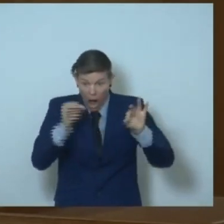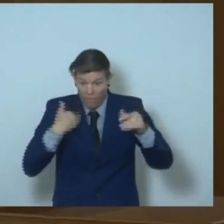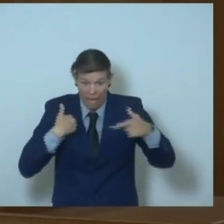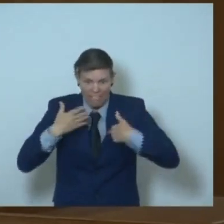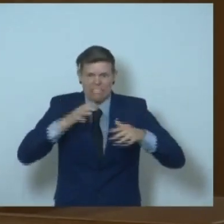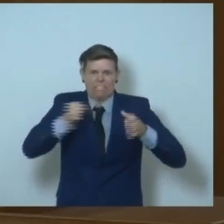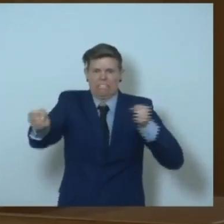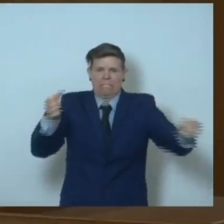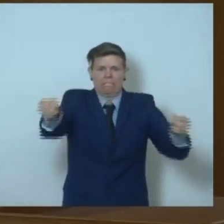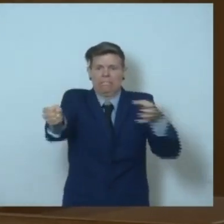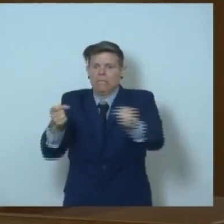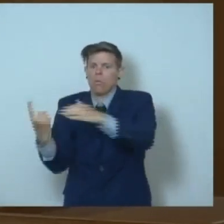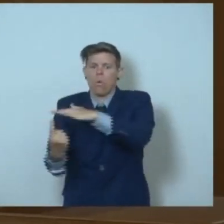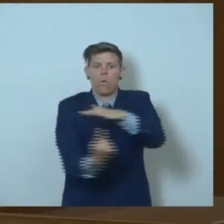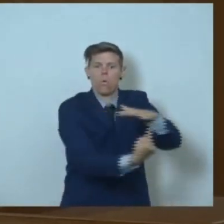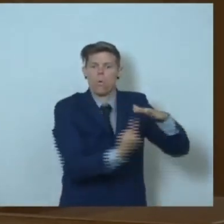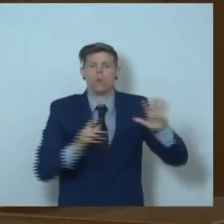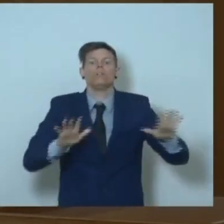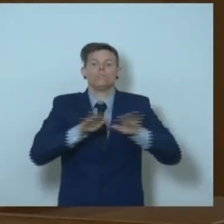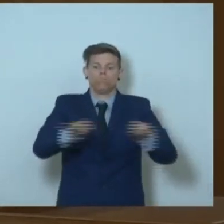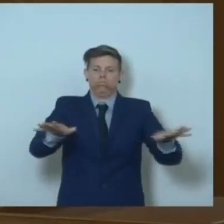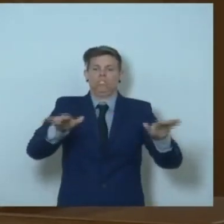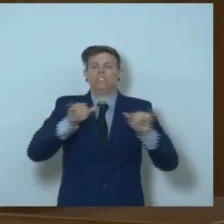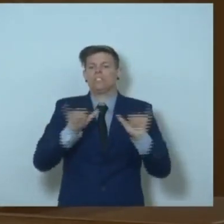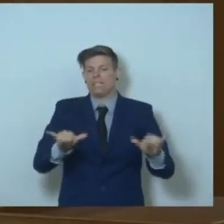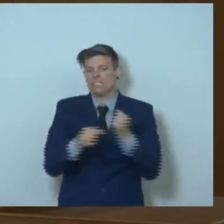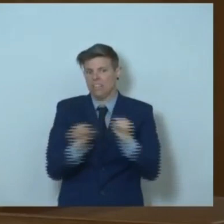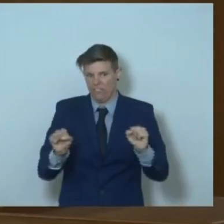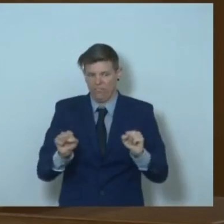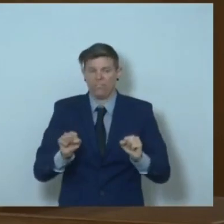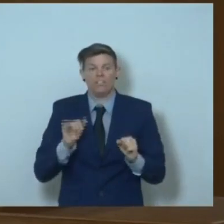regard are happening, very busy activity.